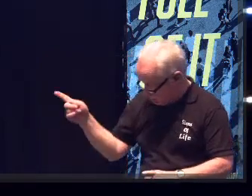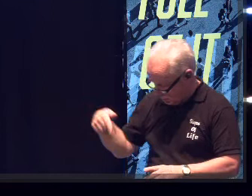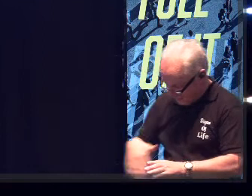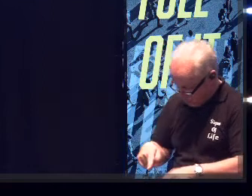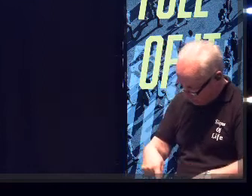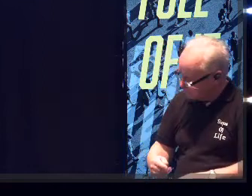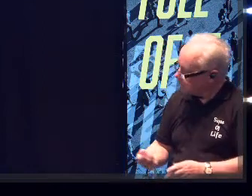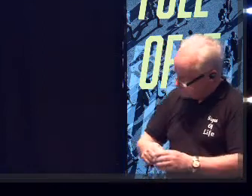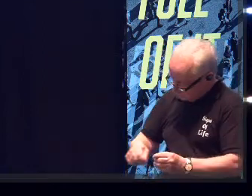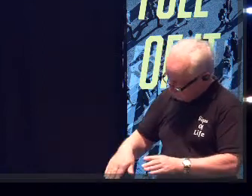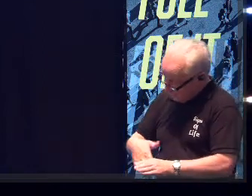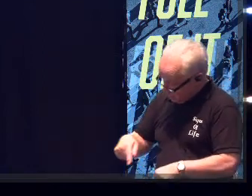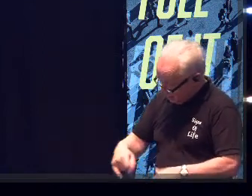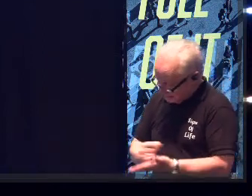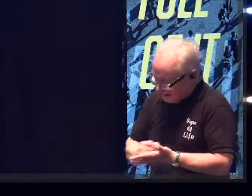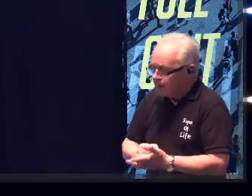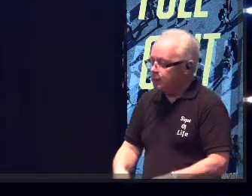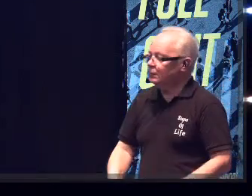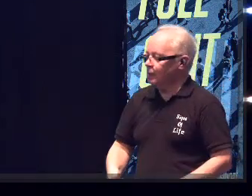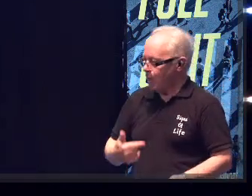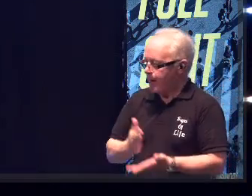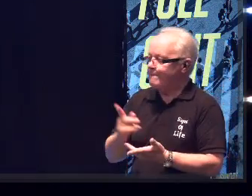how when he comes to the place of